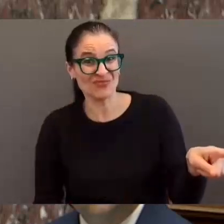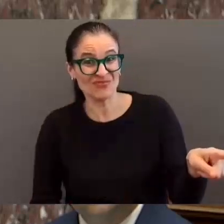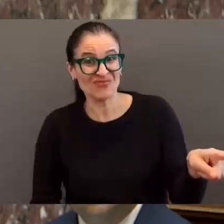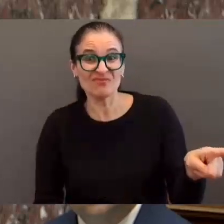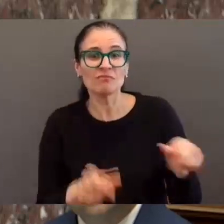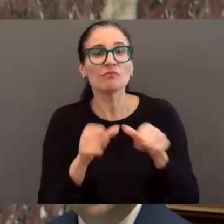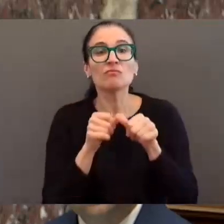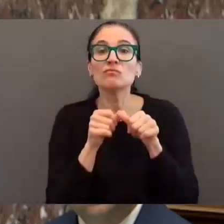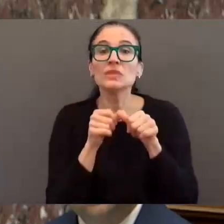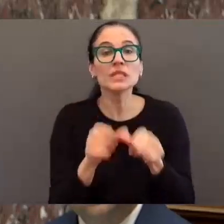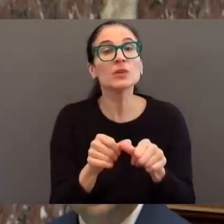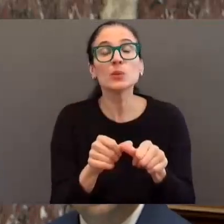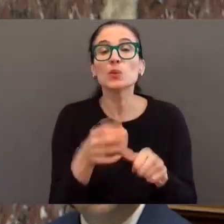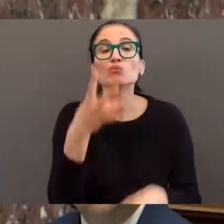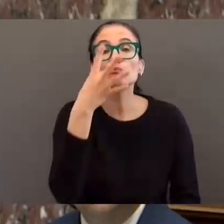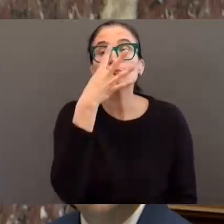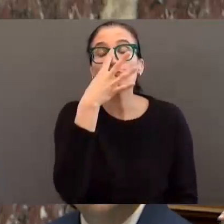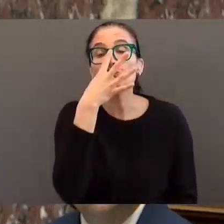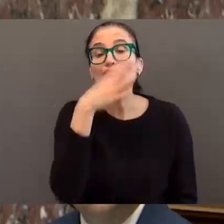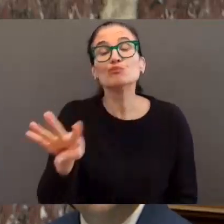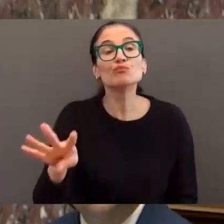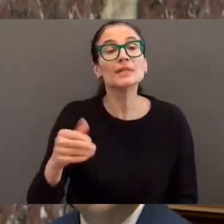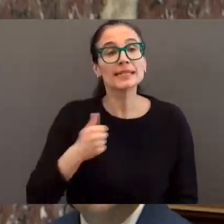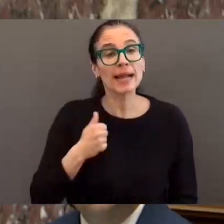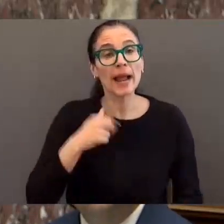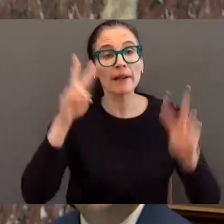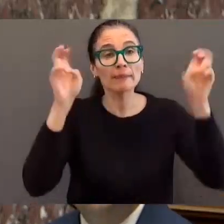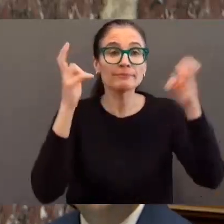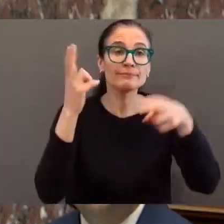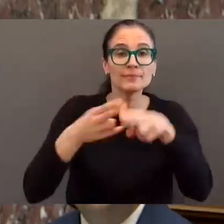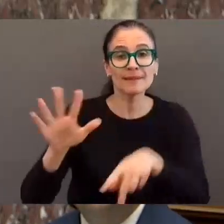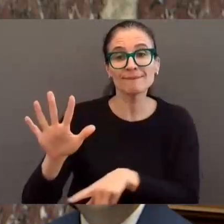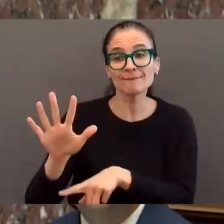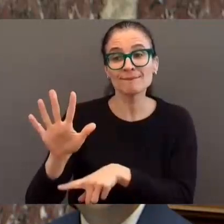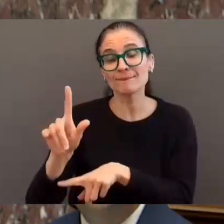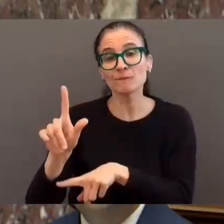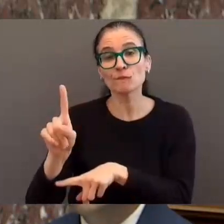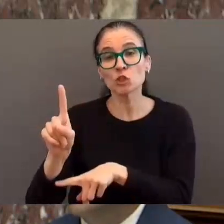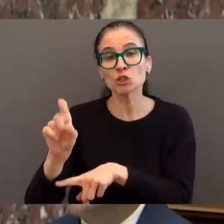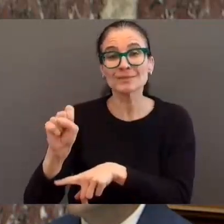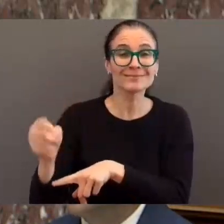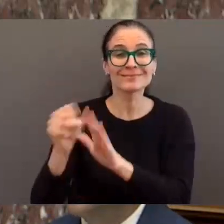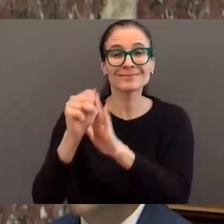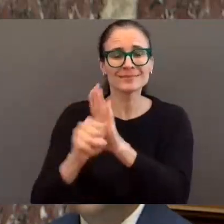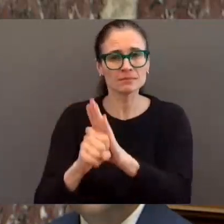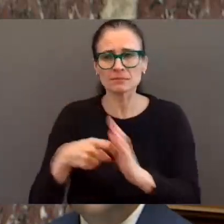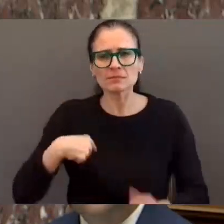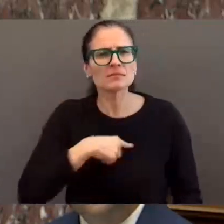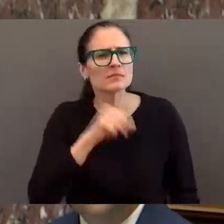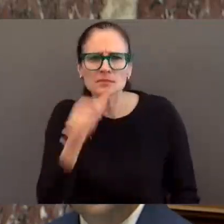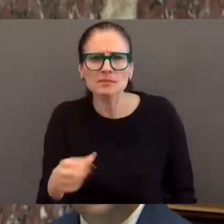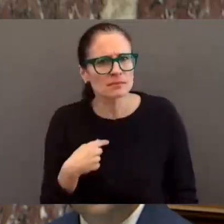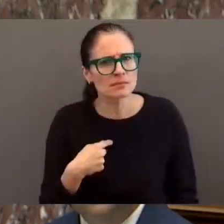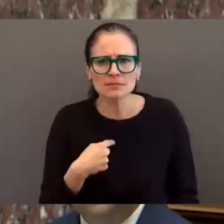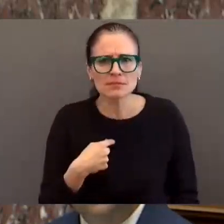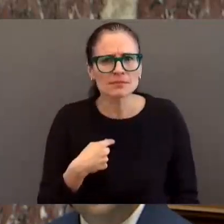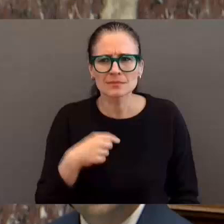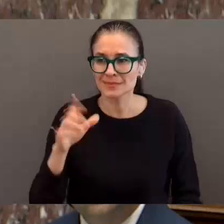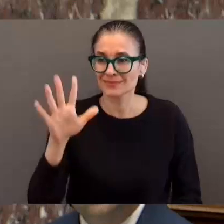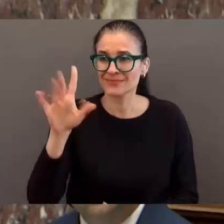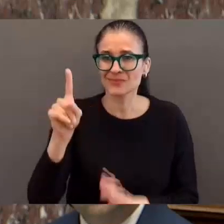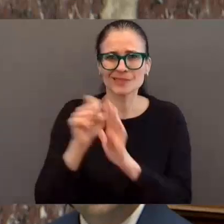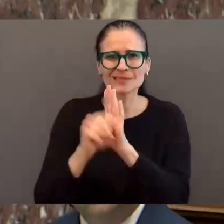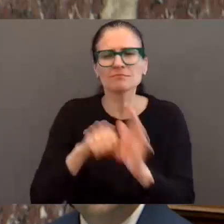state. We're not for that. We've opposed all of their actions. We've matched their